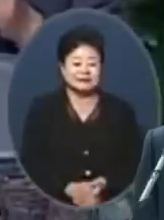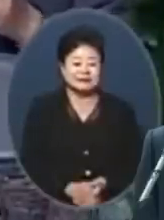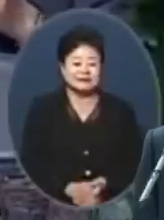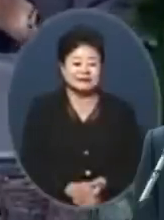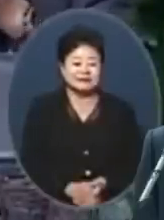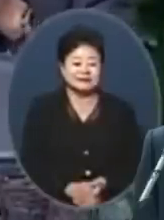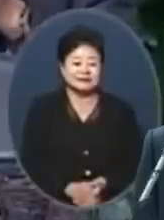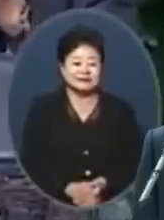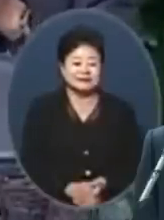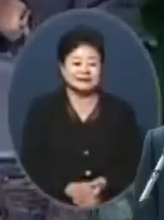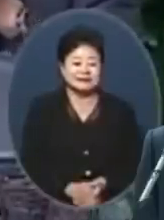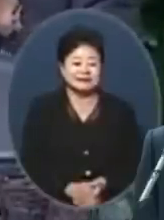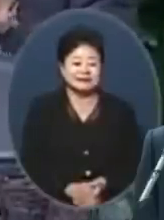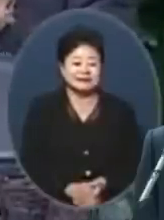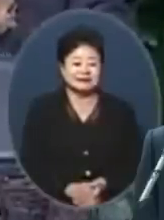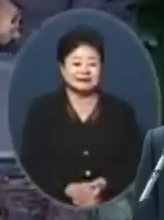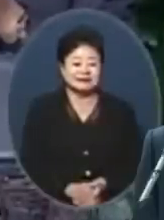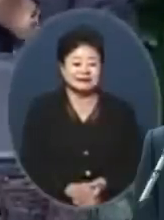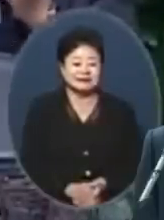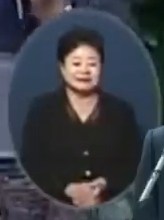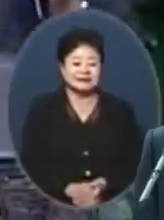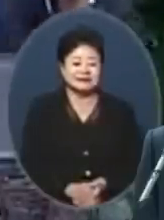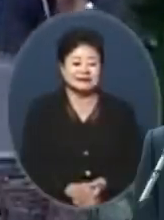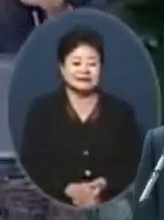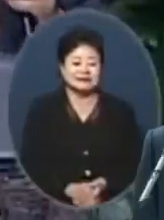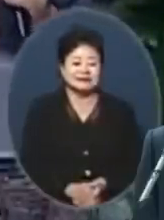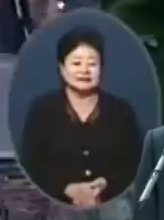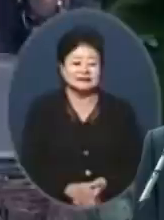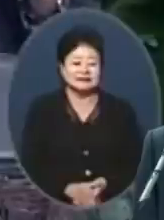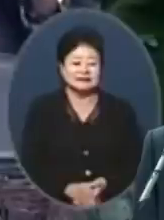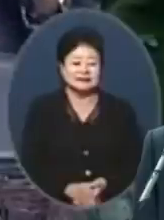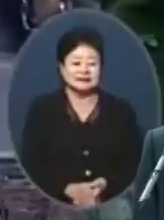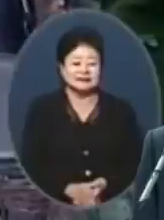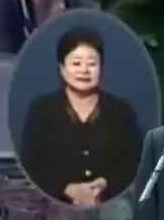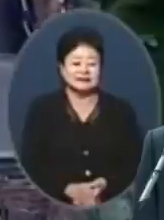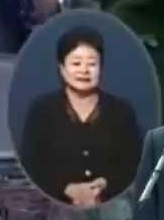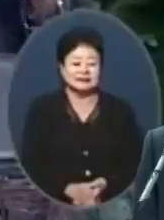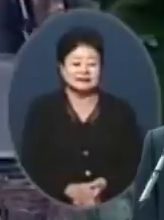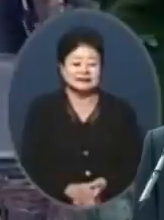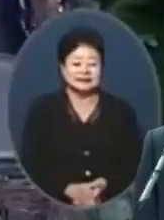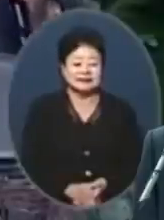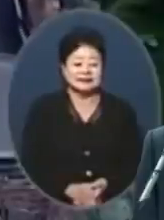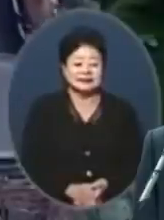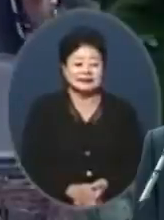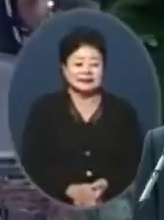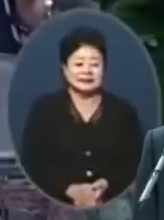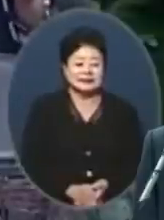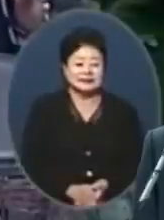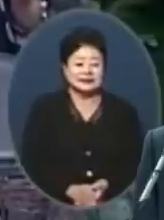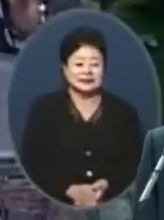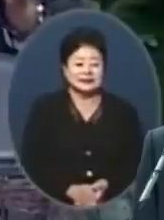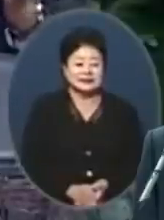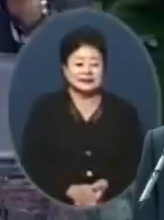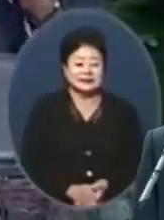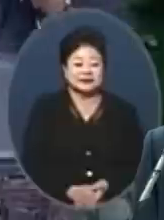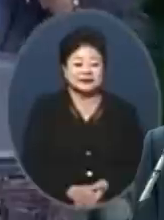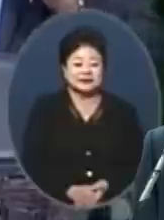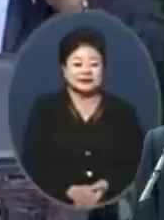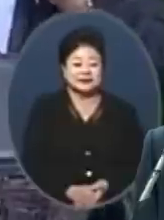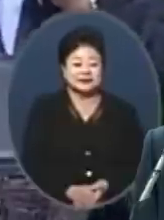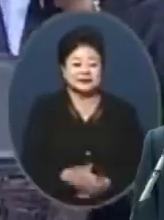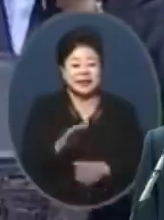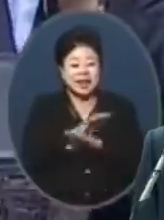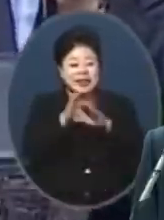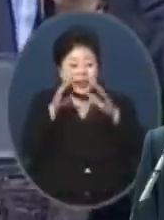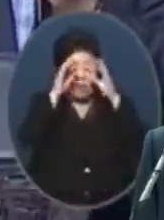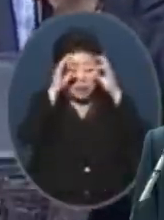encouraging people and those words becoming true and becoming real in the thousands of people's lives that I have encouraged.